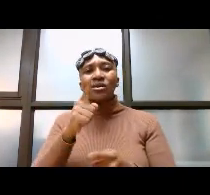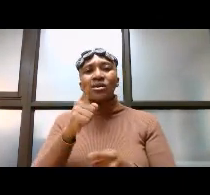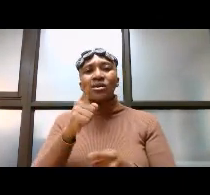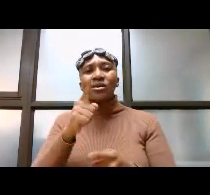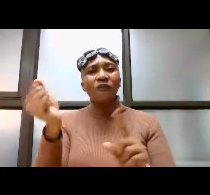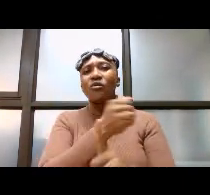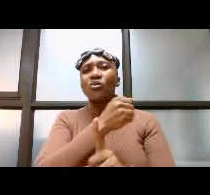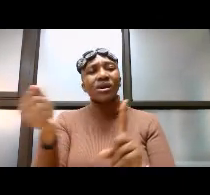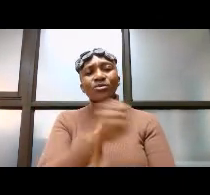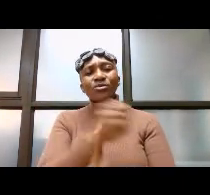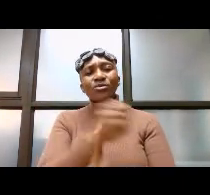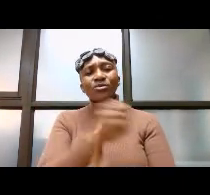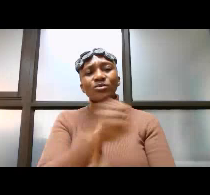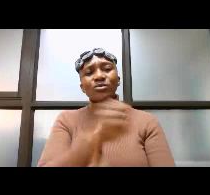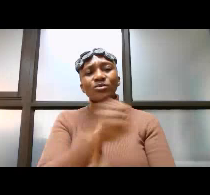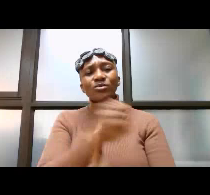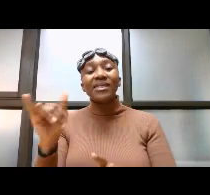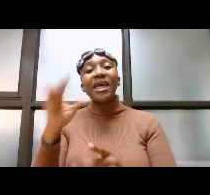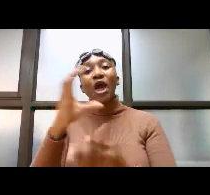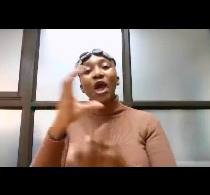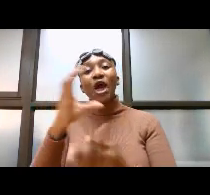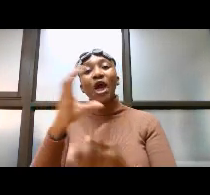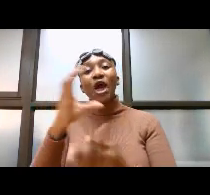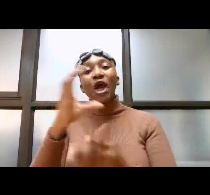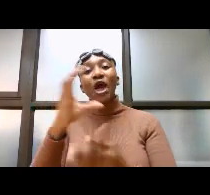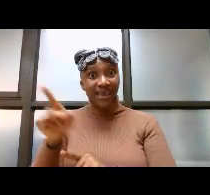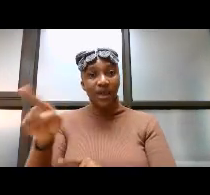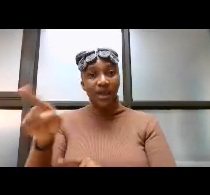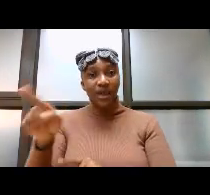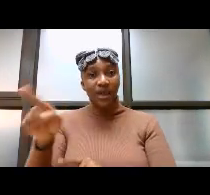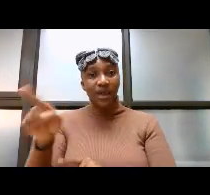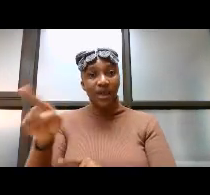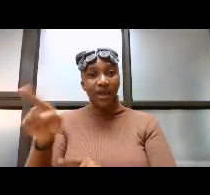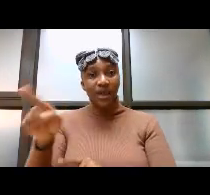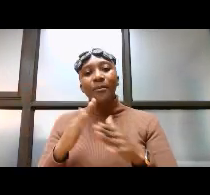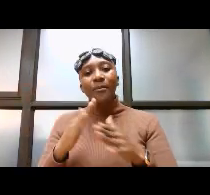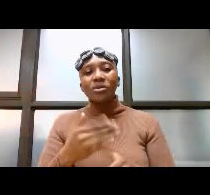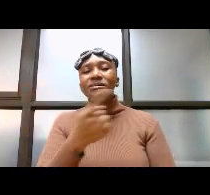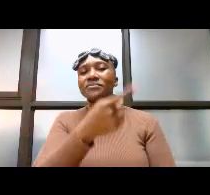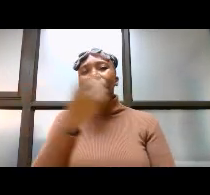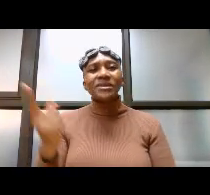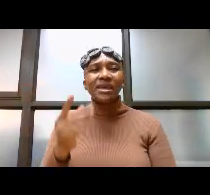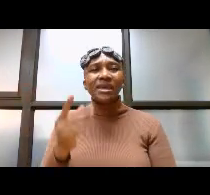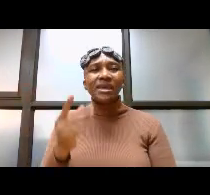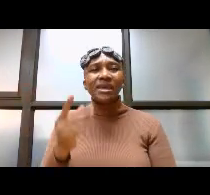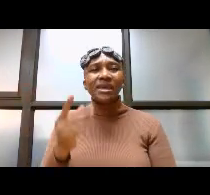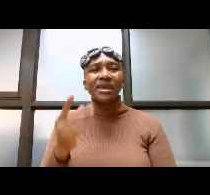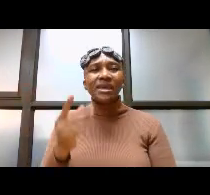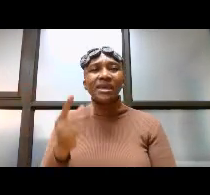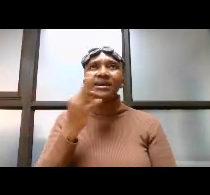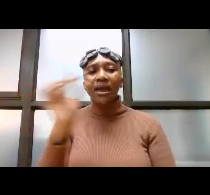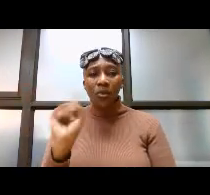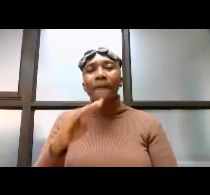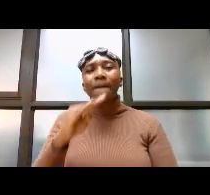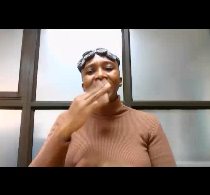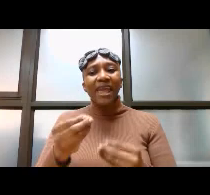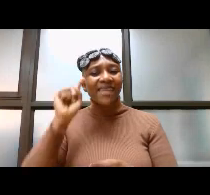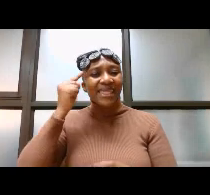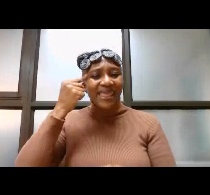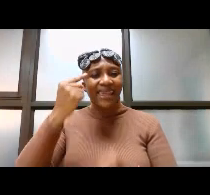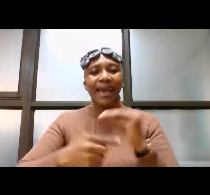colonizer will be addressed, because there's a saying, or there's some thinking that no